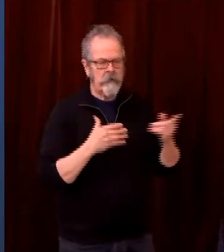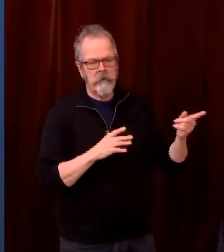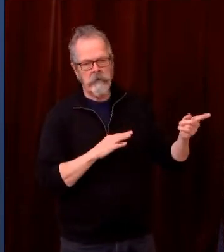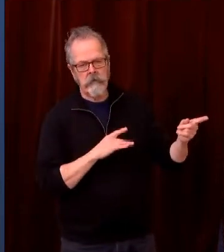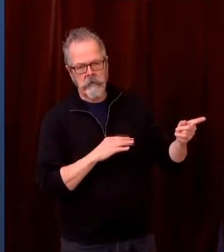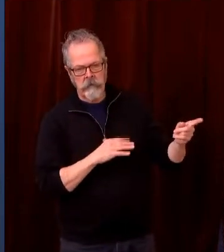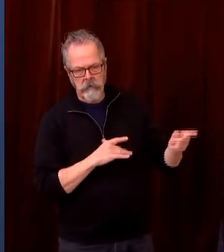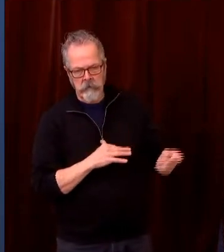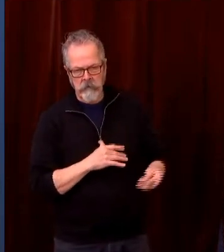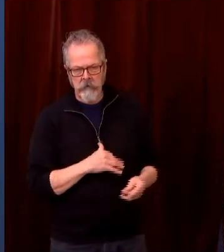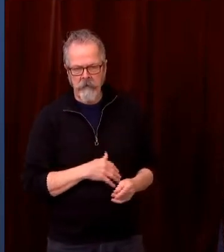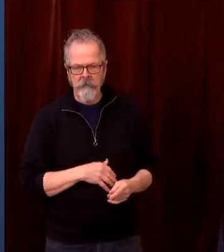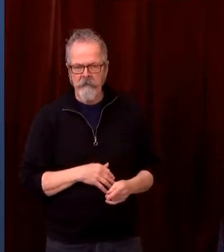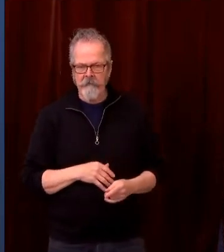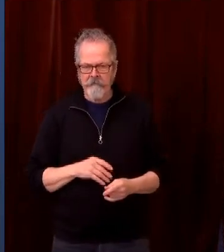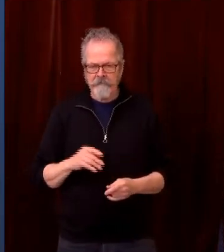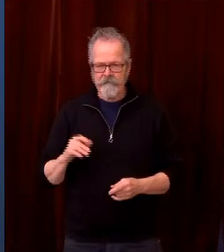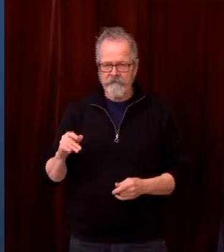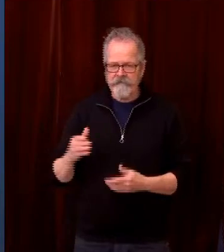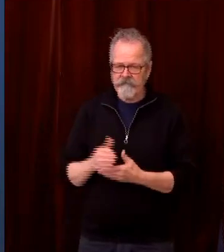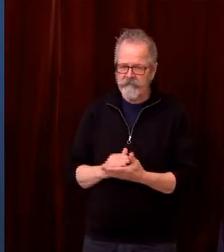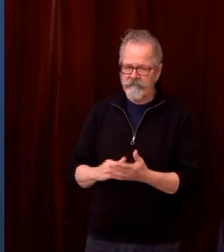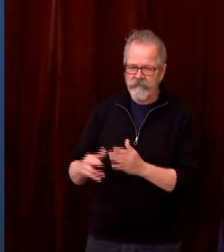good move. Glad the president did it.